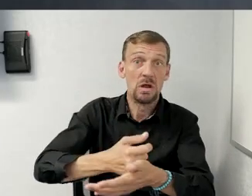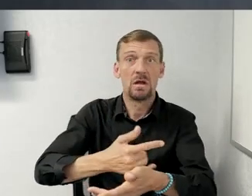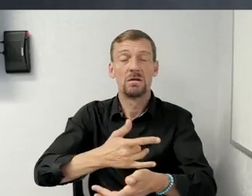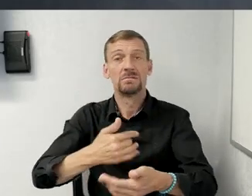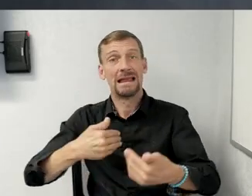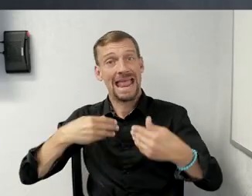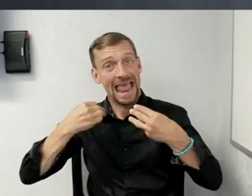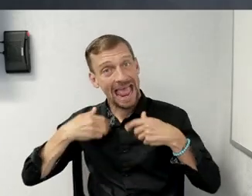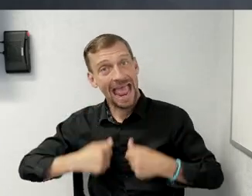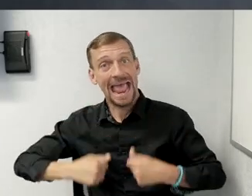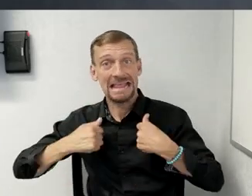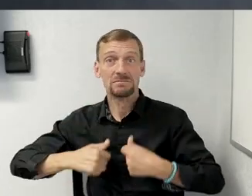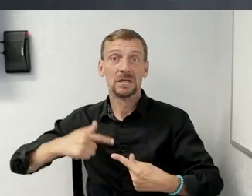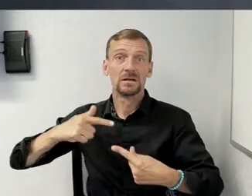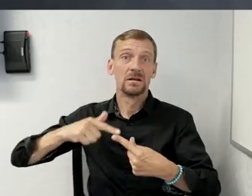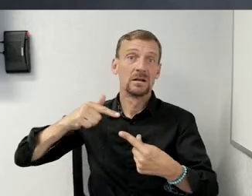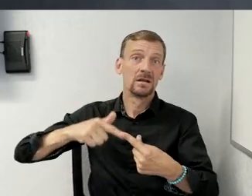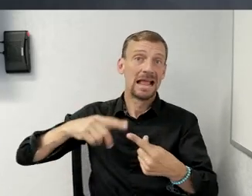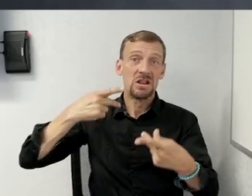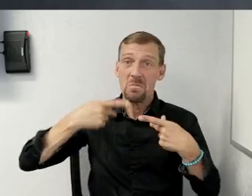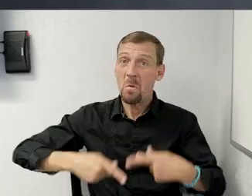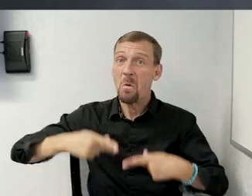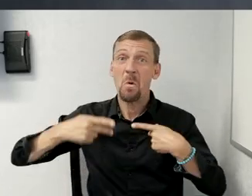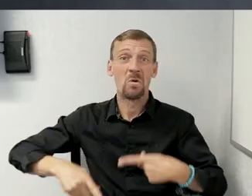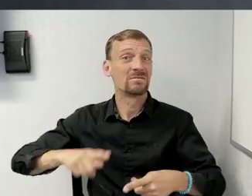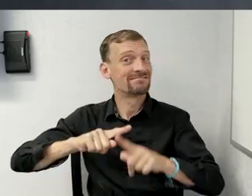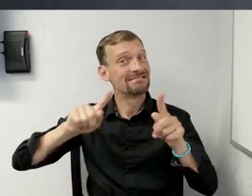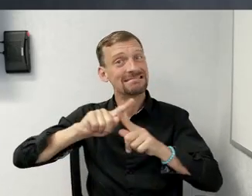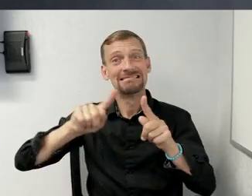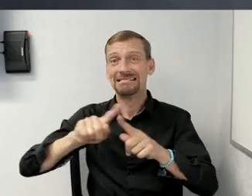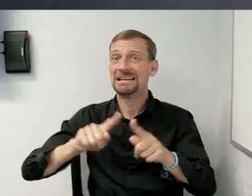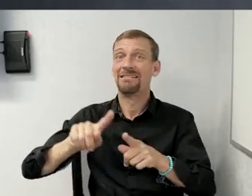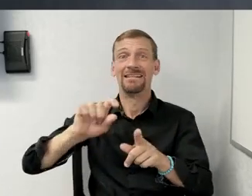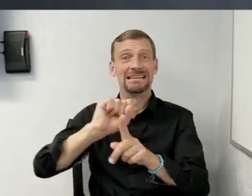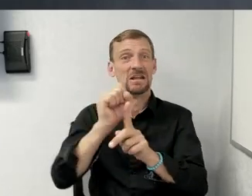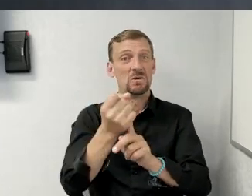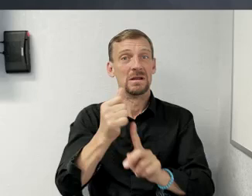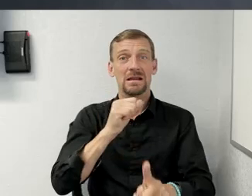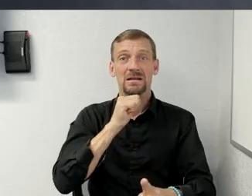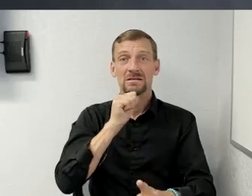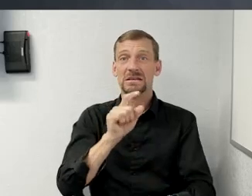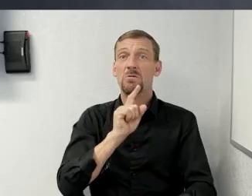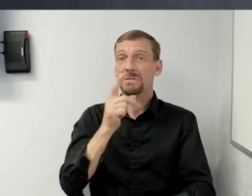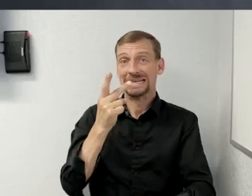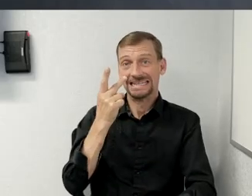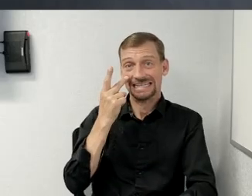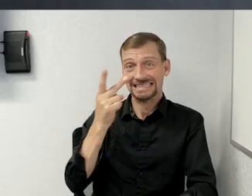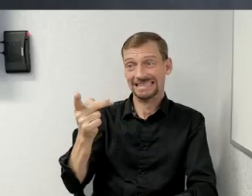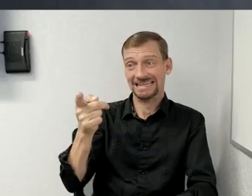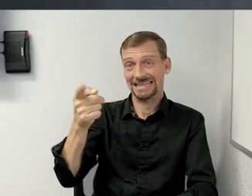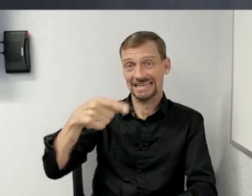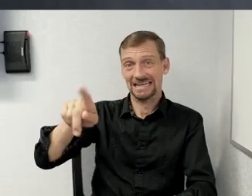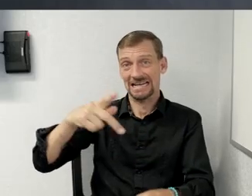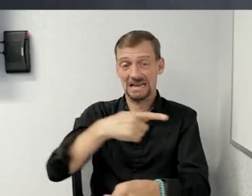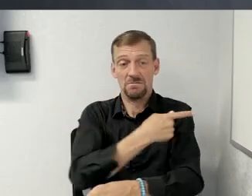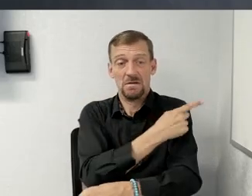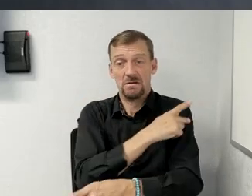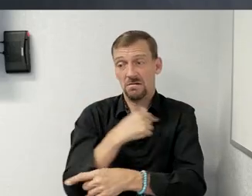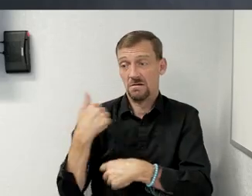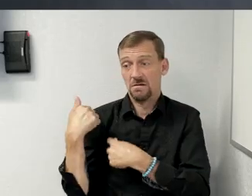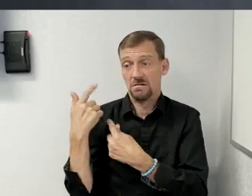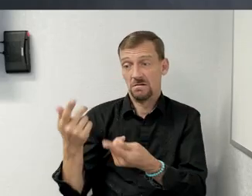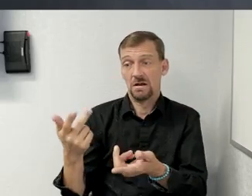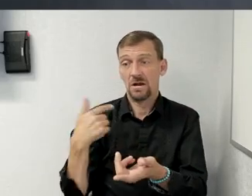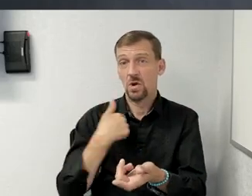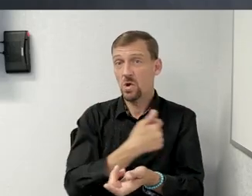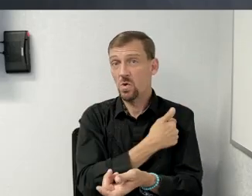asthma attacks, pneumonia, things of that nature. We really were not seeing those patients over the last several months, and it caused us